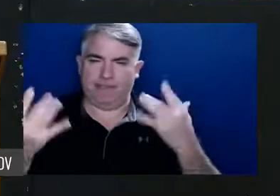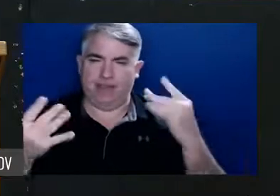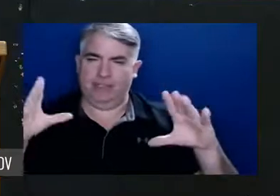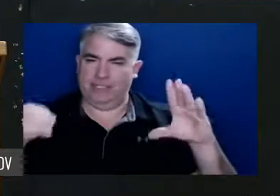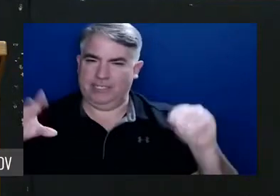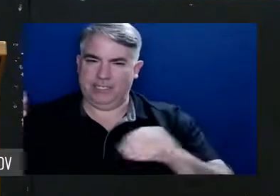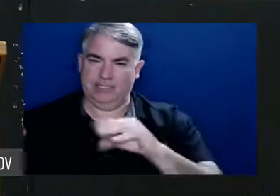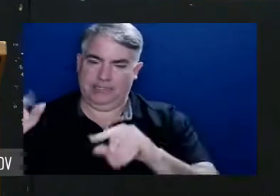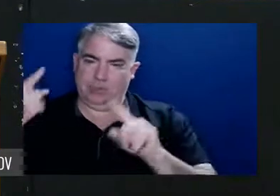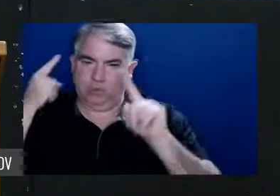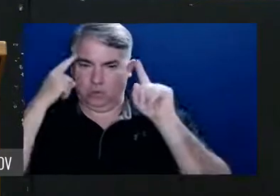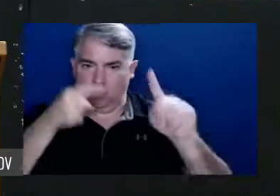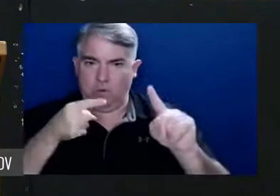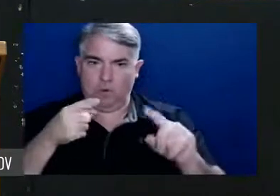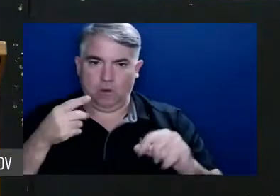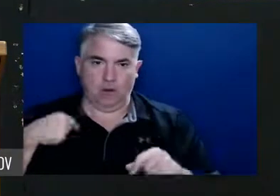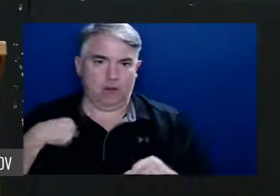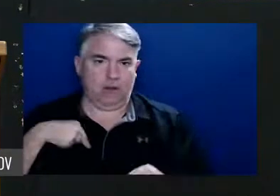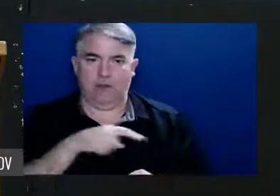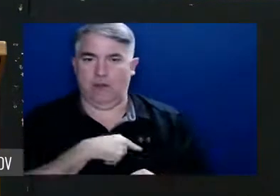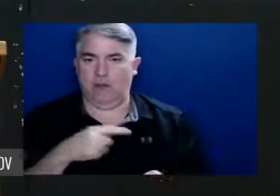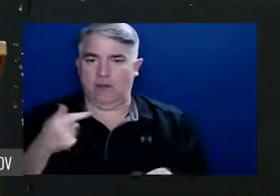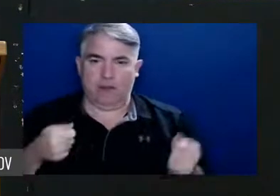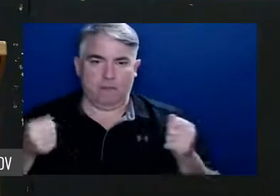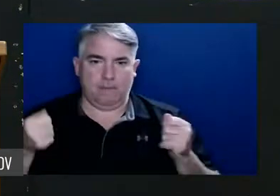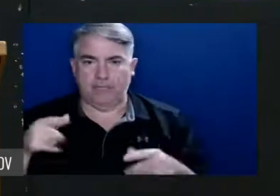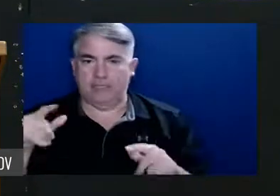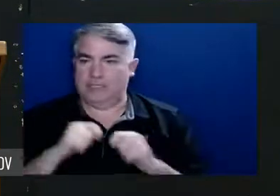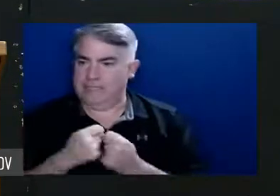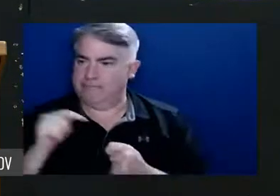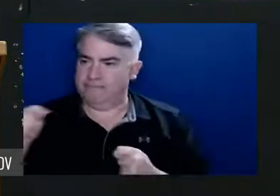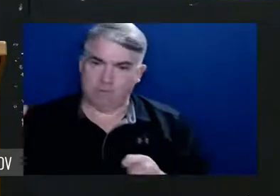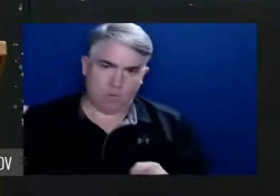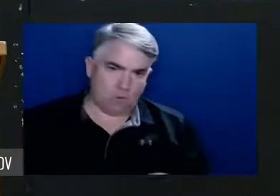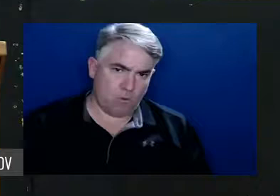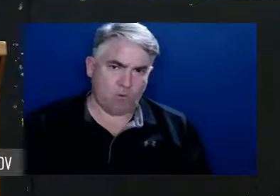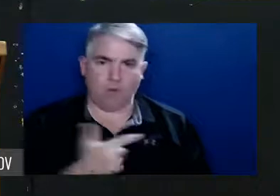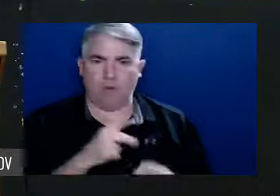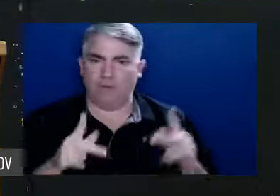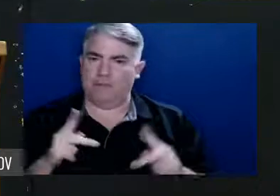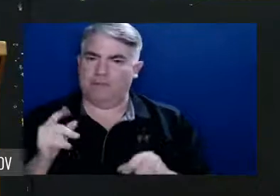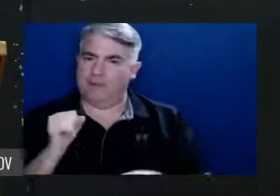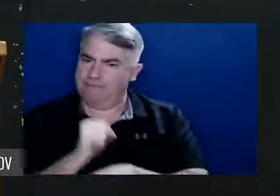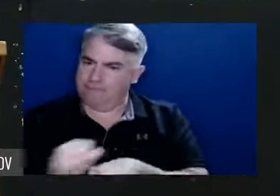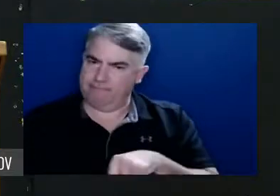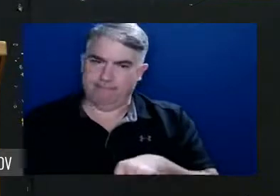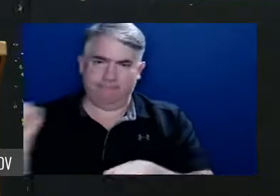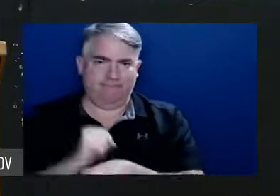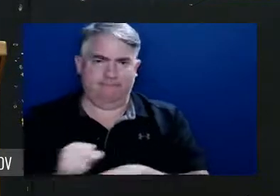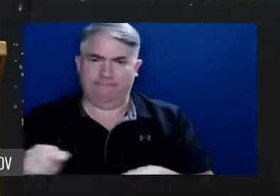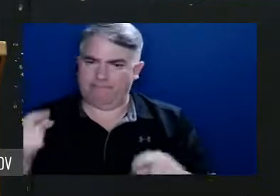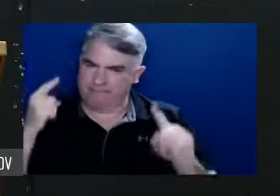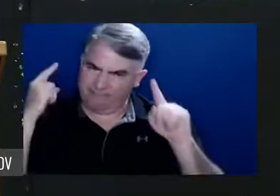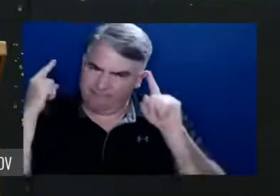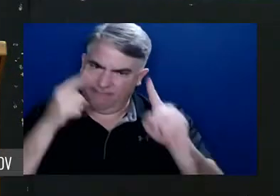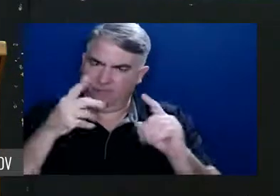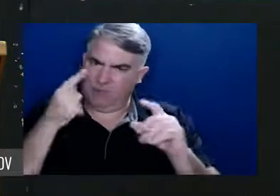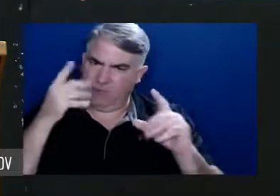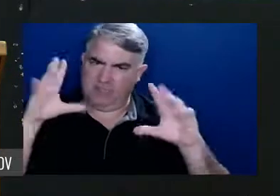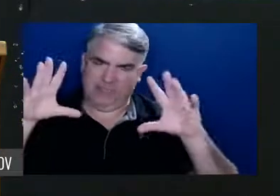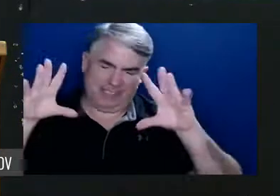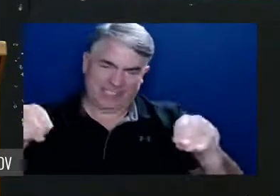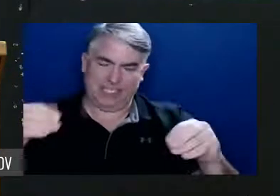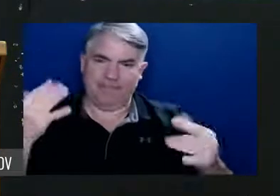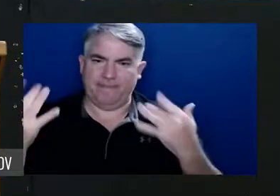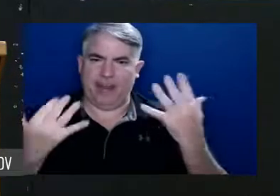every single one of the team members is doing everything they can and has done everything they can to put the resources where they make the difference to get this